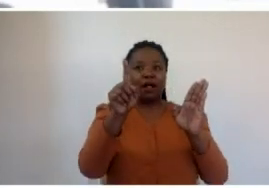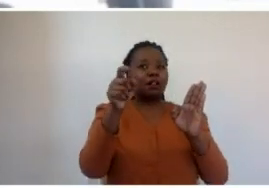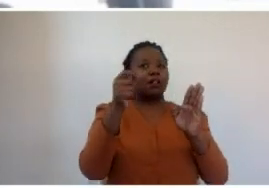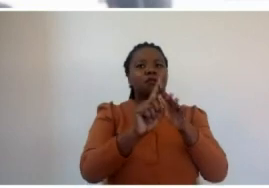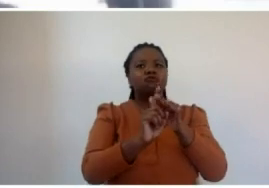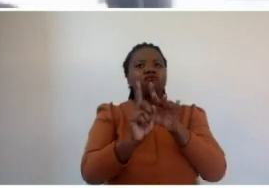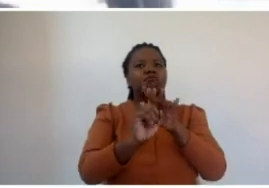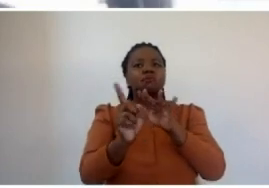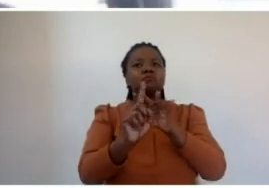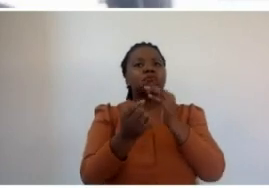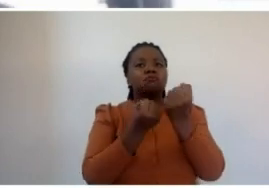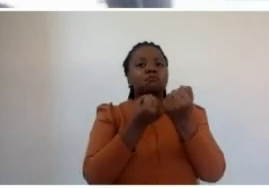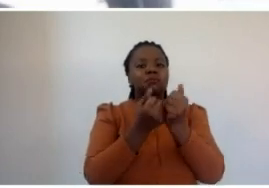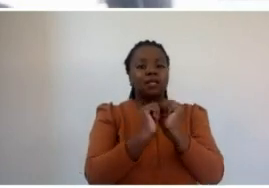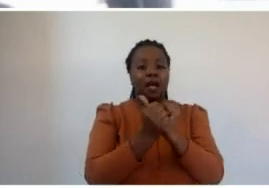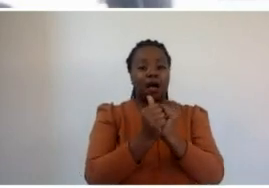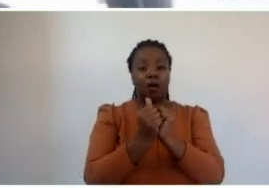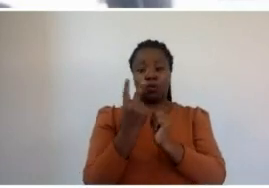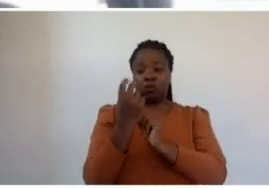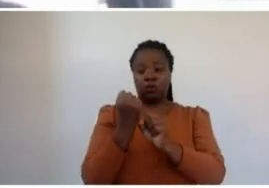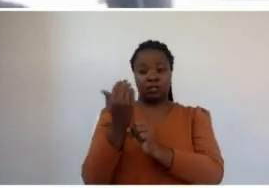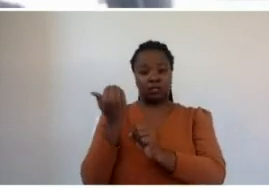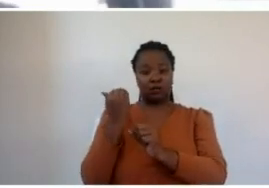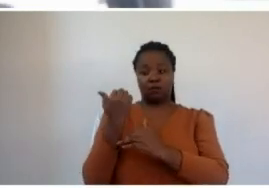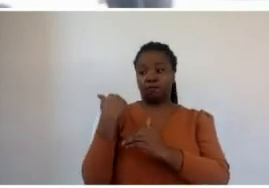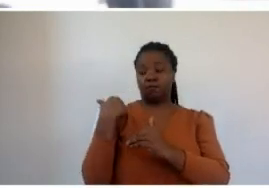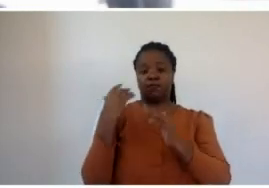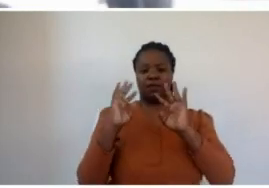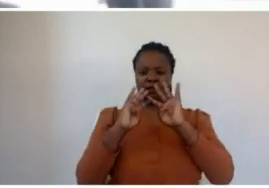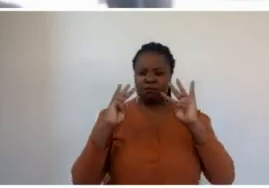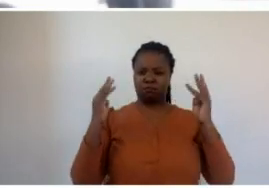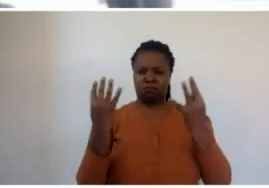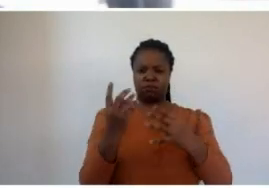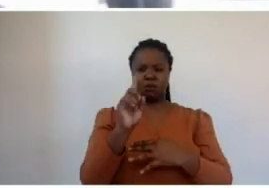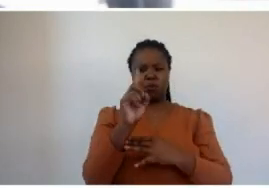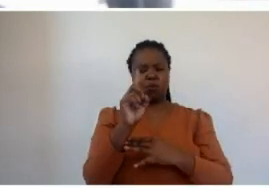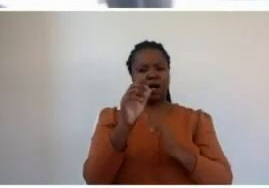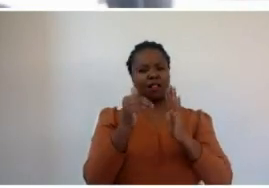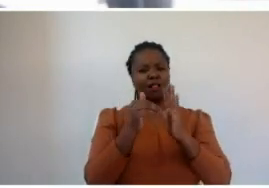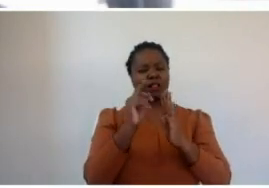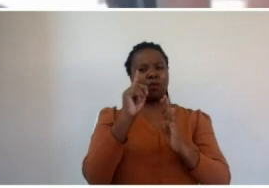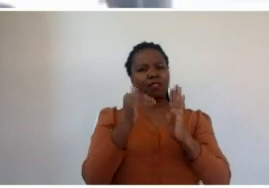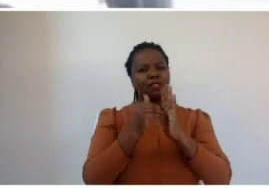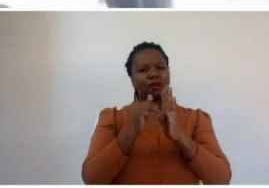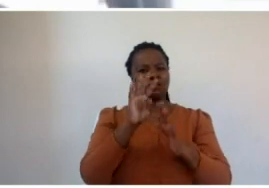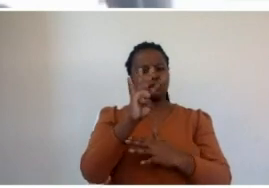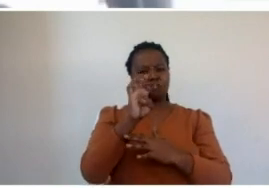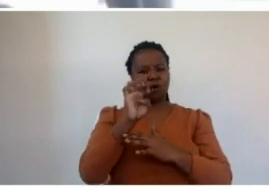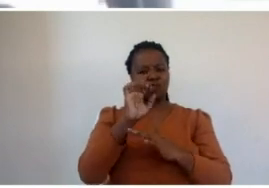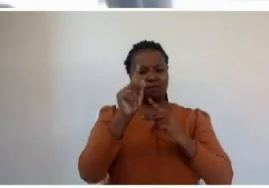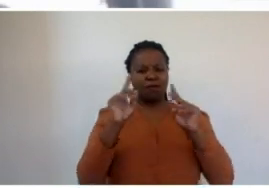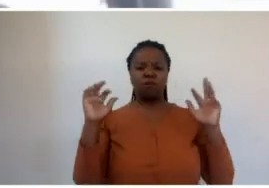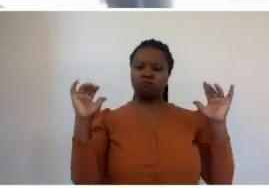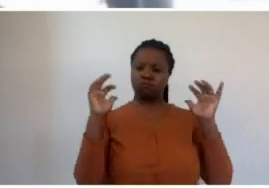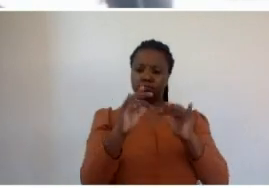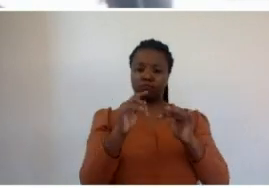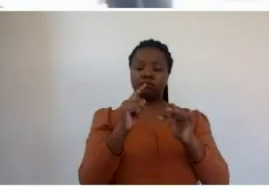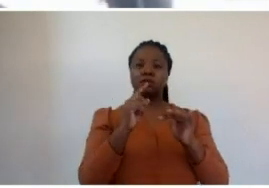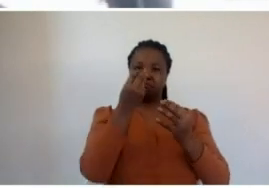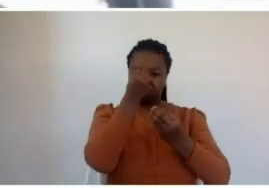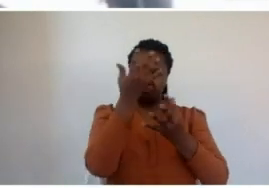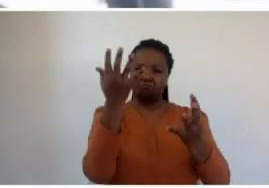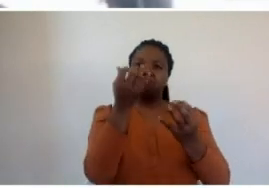had a forum with 1,400 pledges to try to link up the responsibilities of the global north, broadly speaking, and the